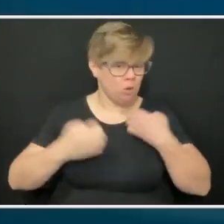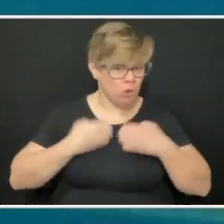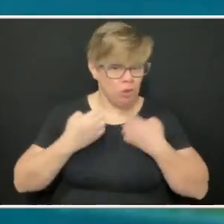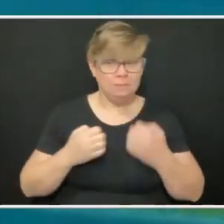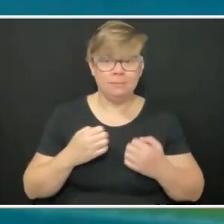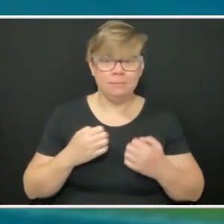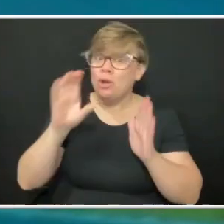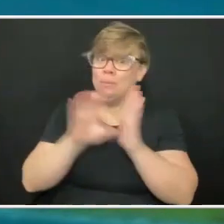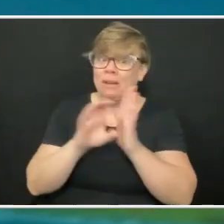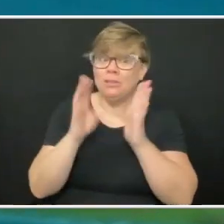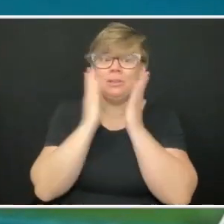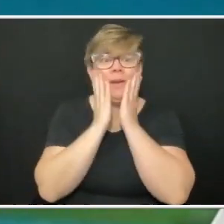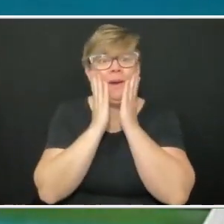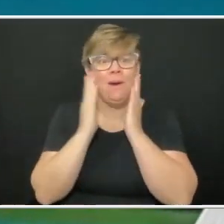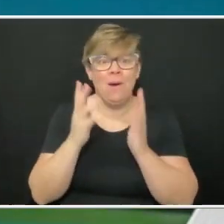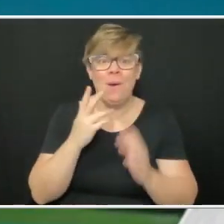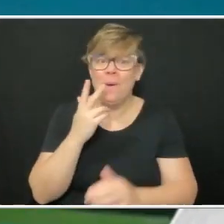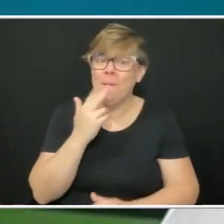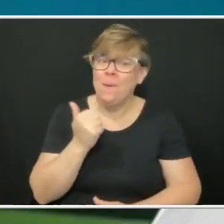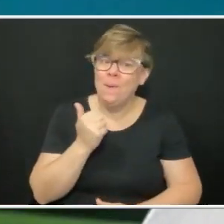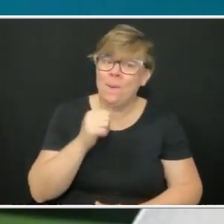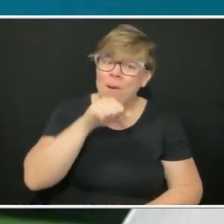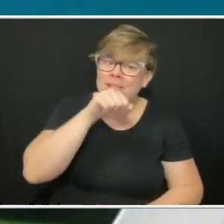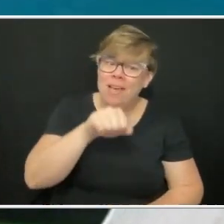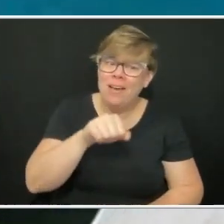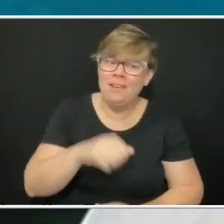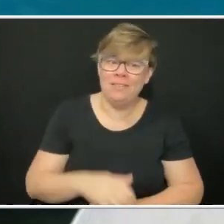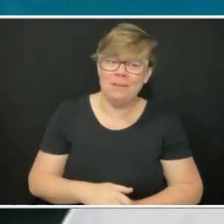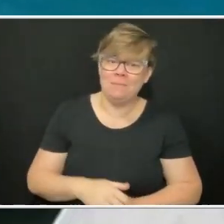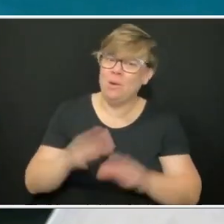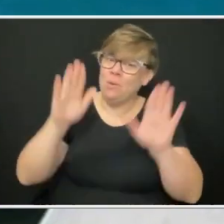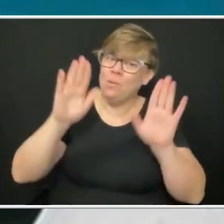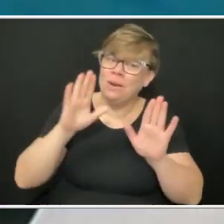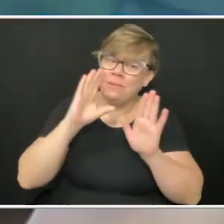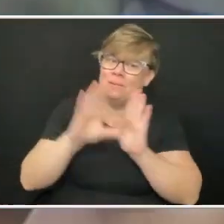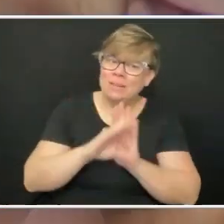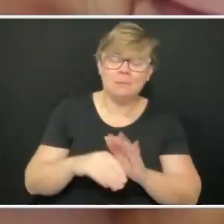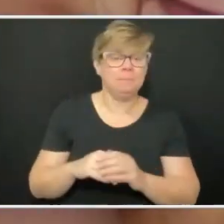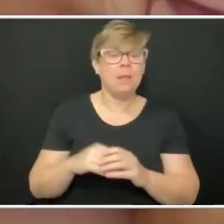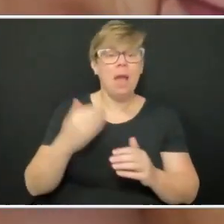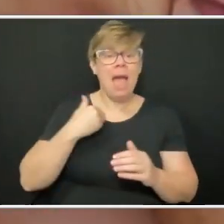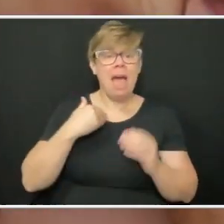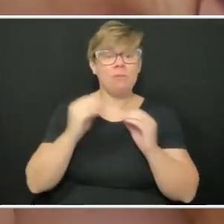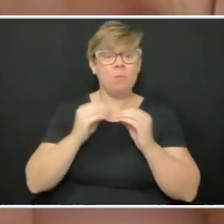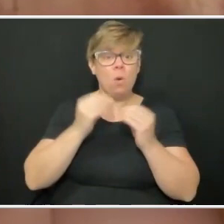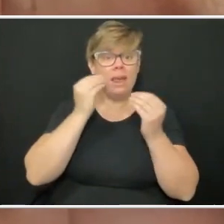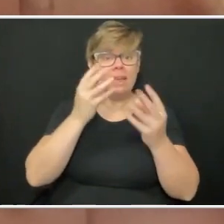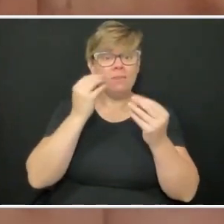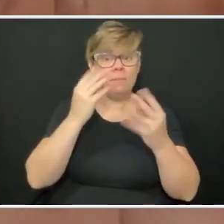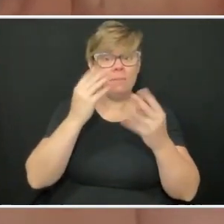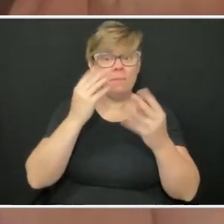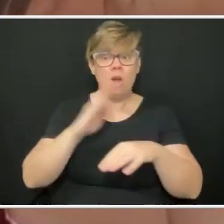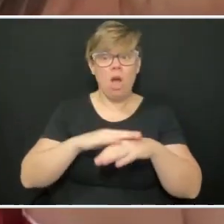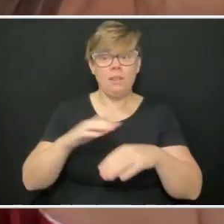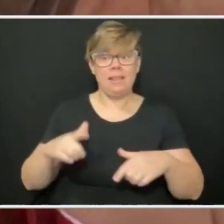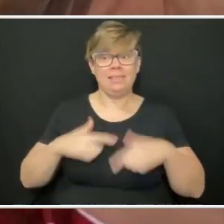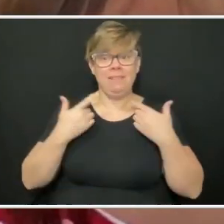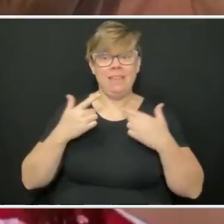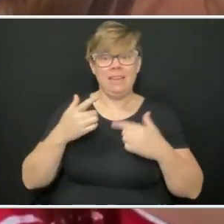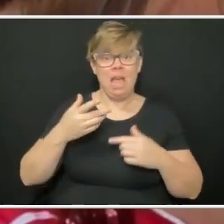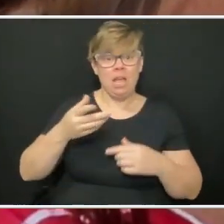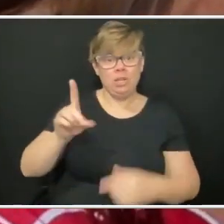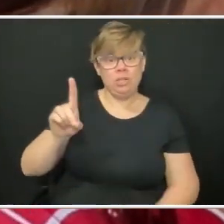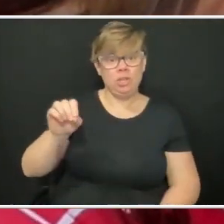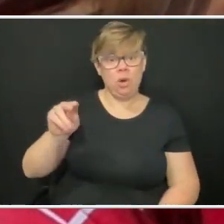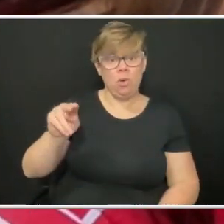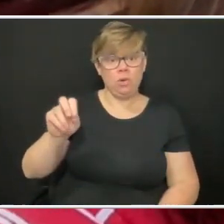I love those. Great photo shoot. We have some more information on our living donor kidney team that helps guide our